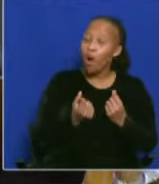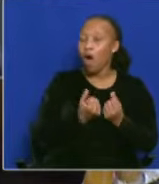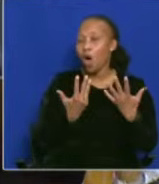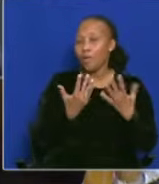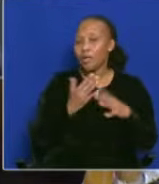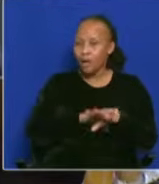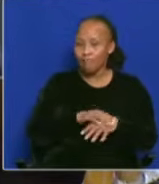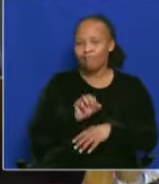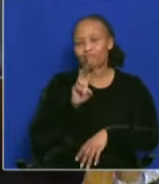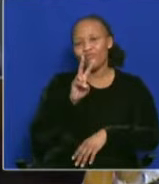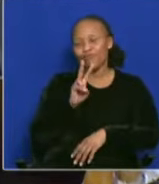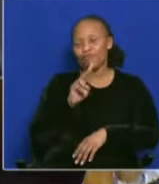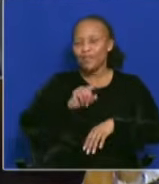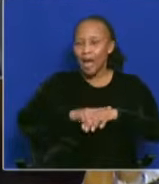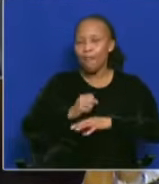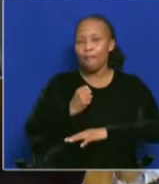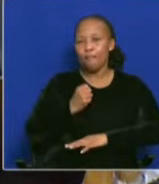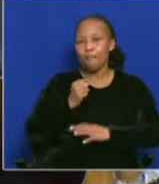time.